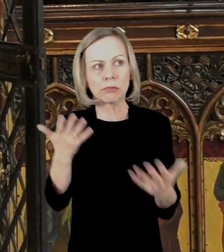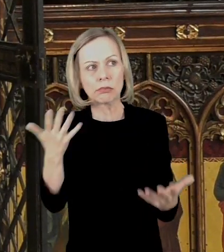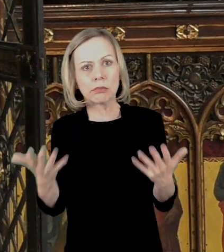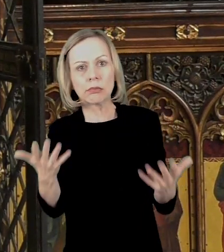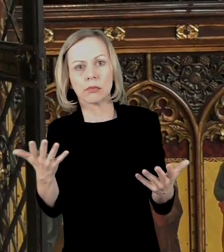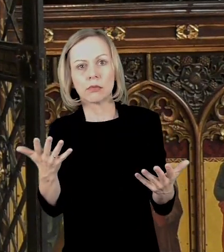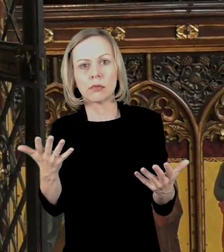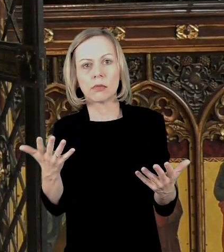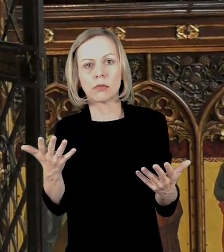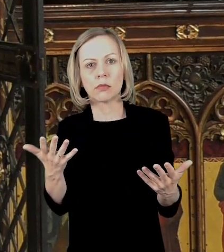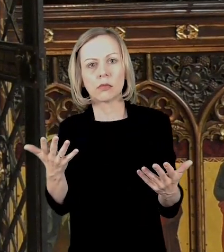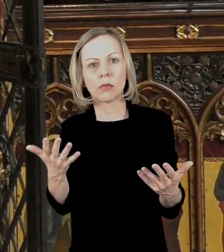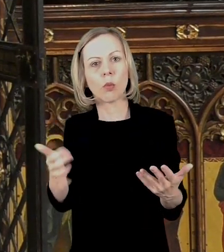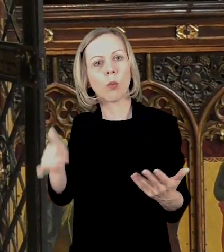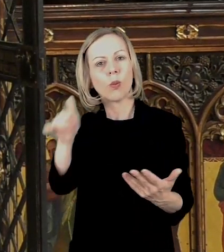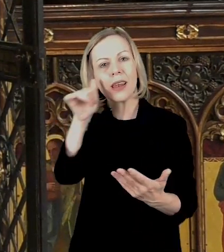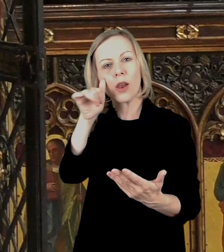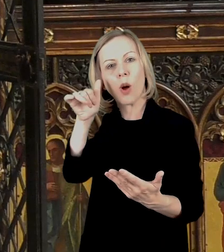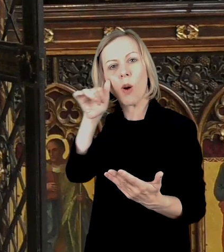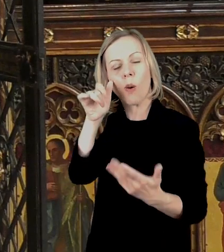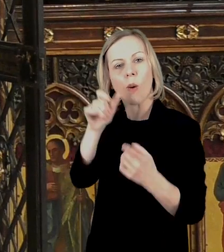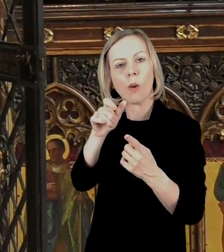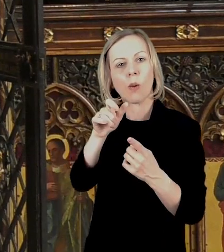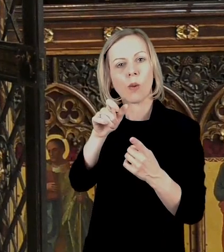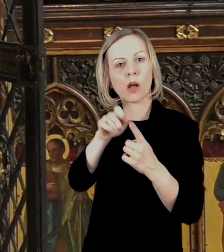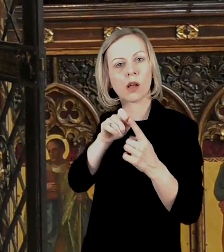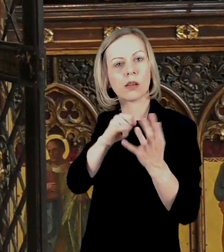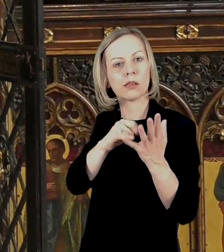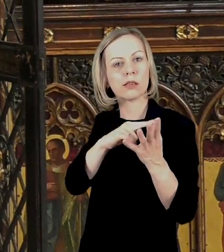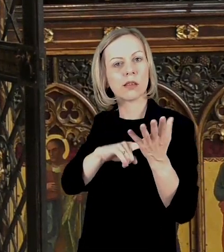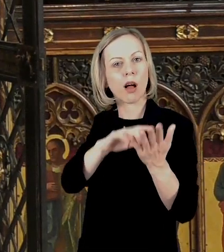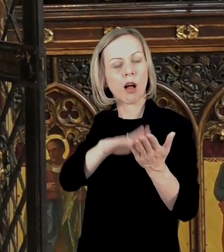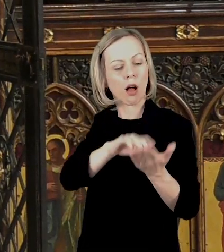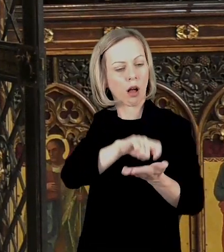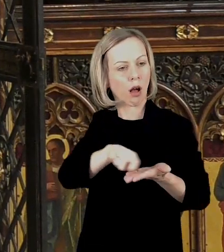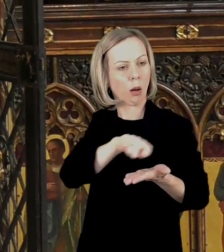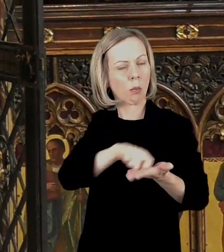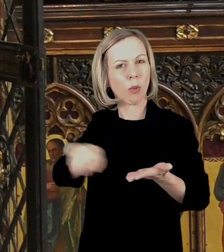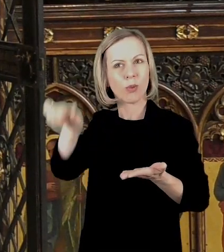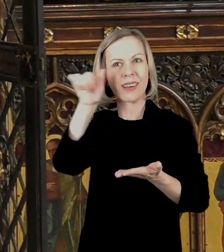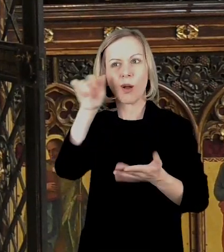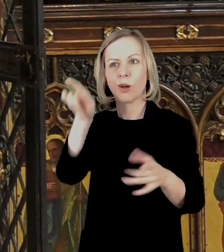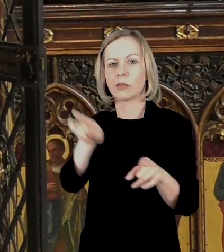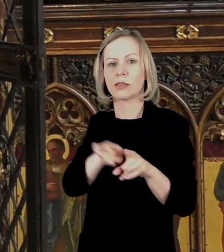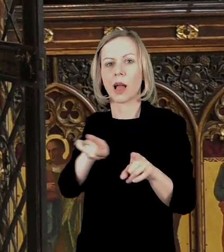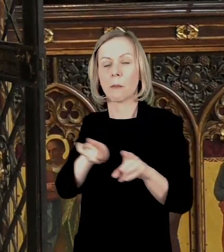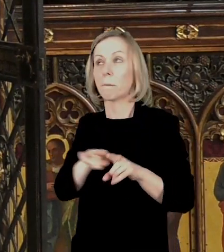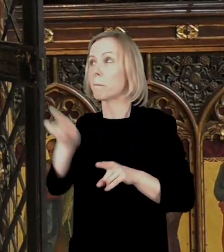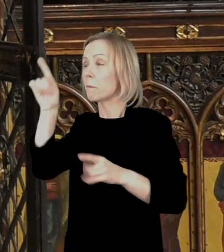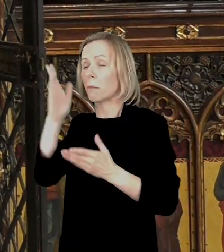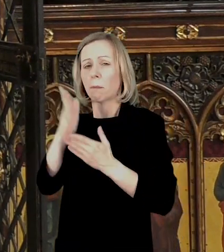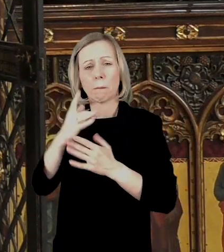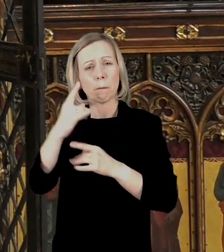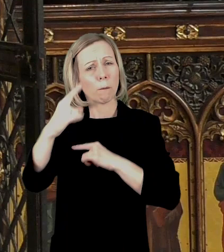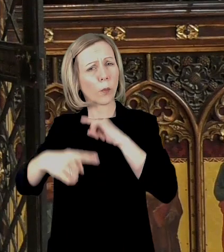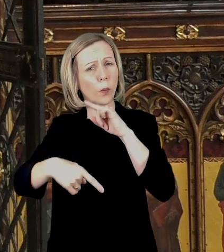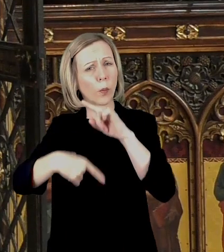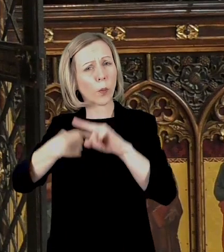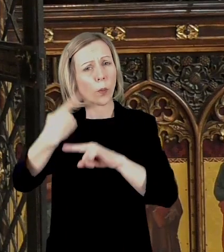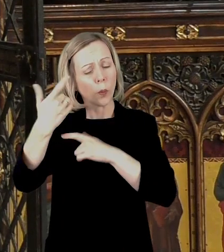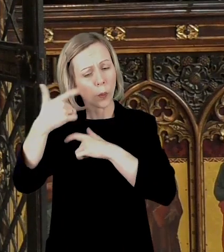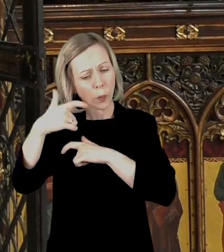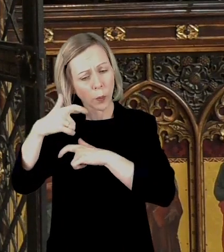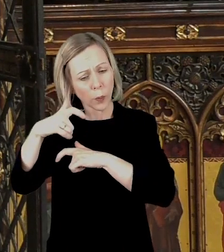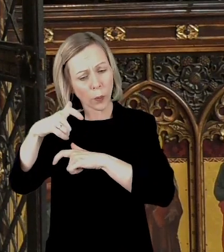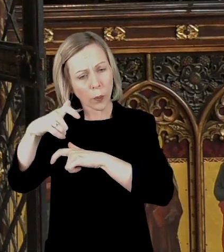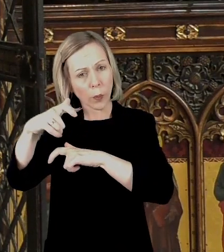life, we know what the psalmist knew, that God, eternal and unchanging, is